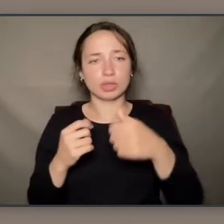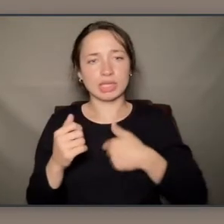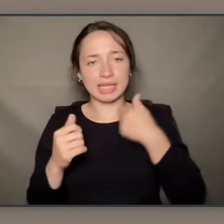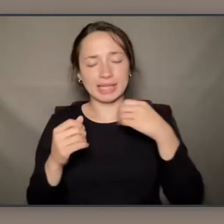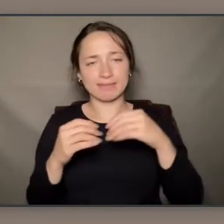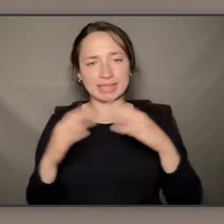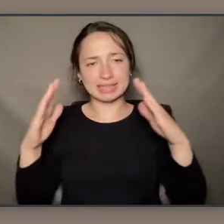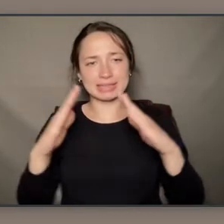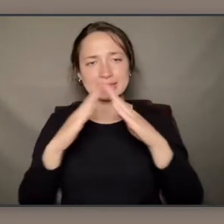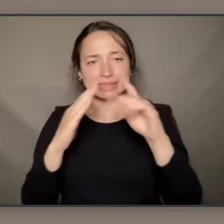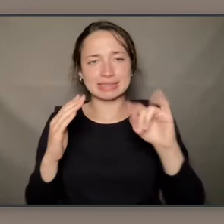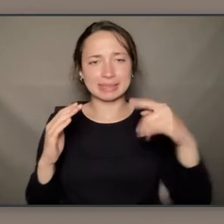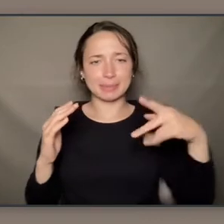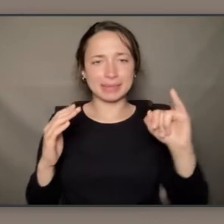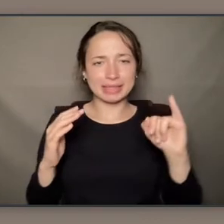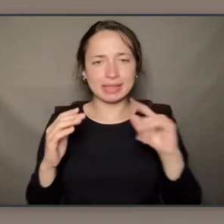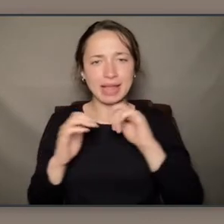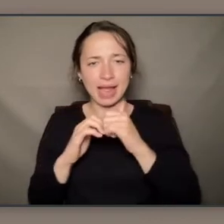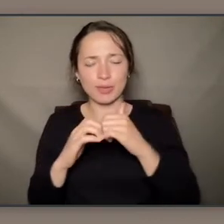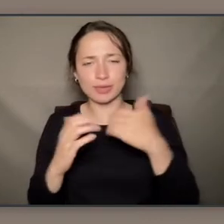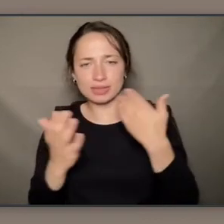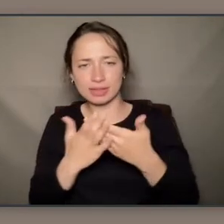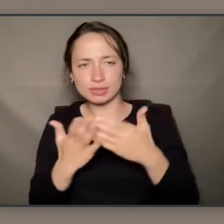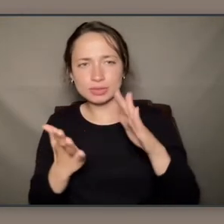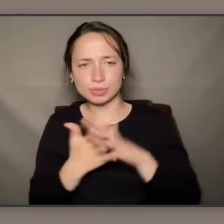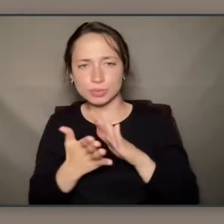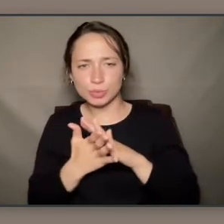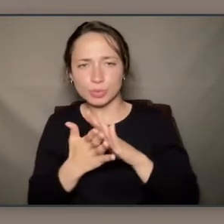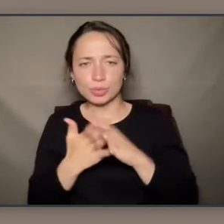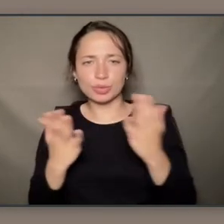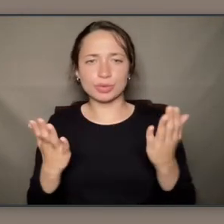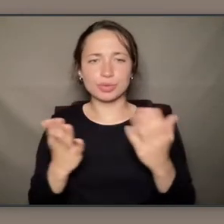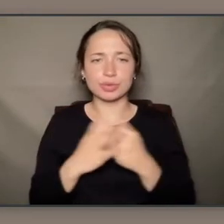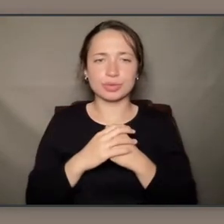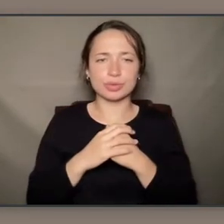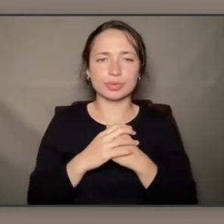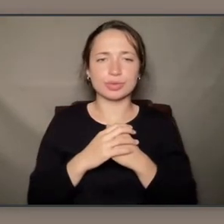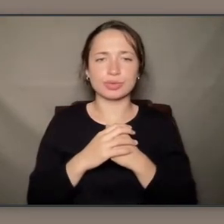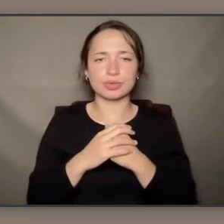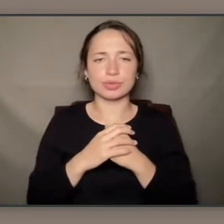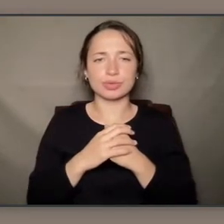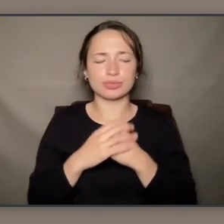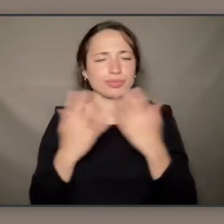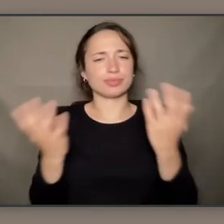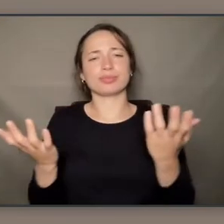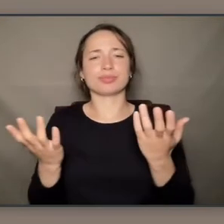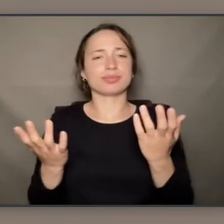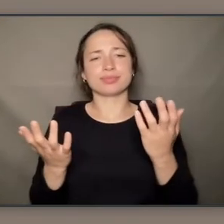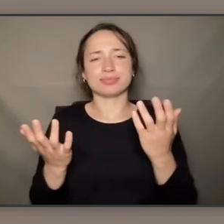do you live in a teepee? Oh, wow. How did you get to the school?